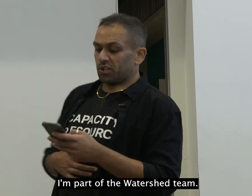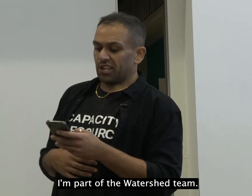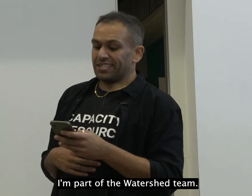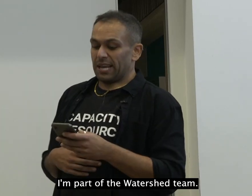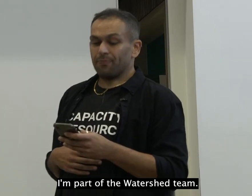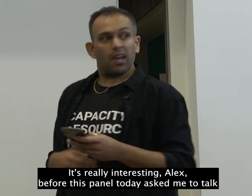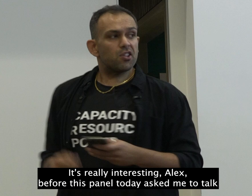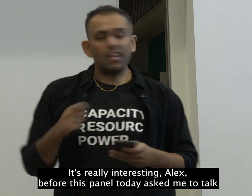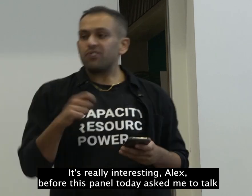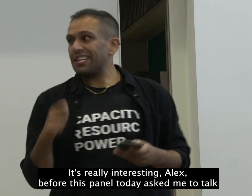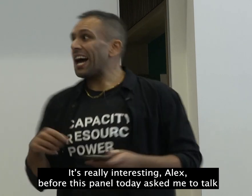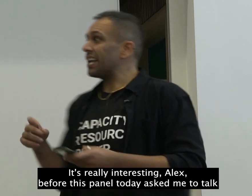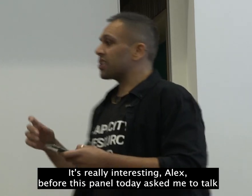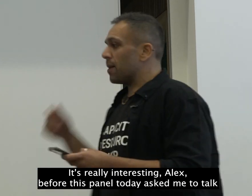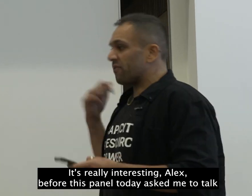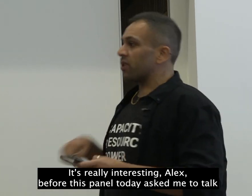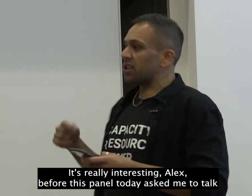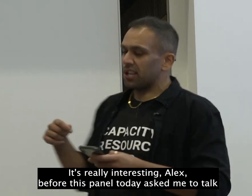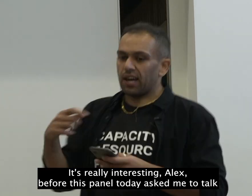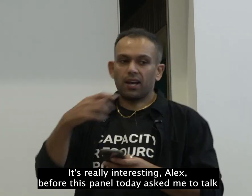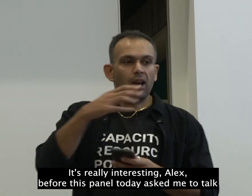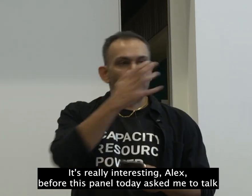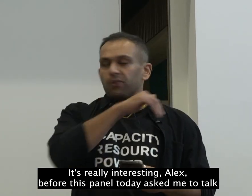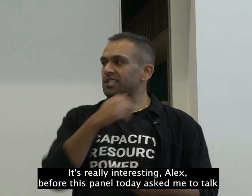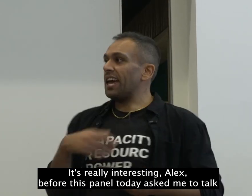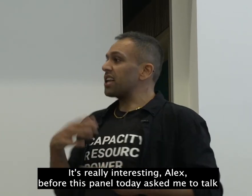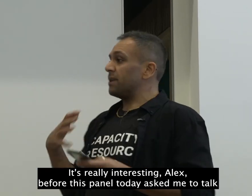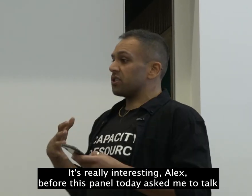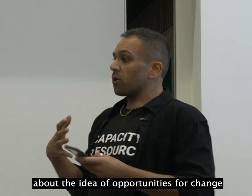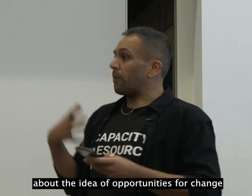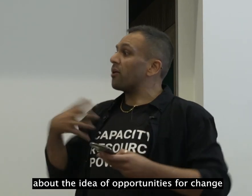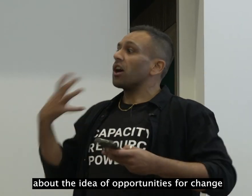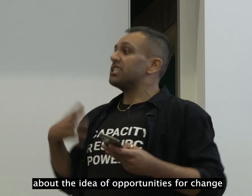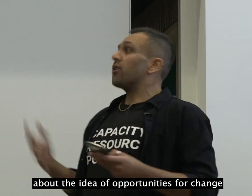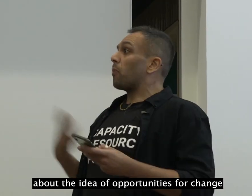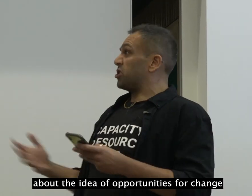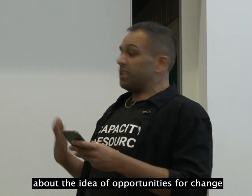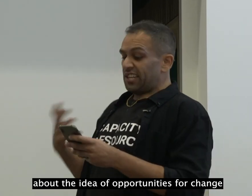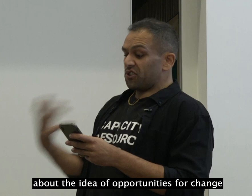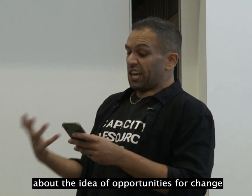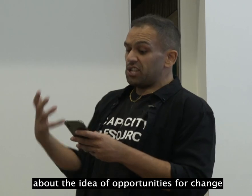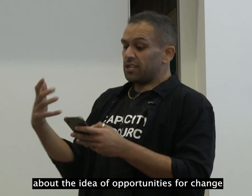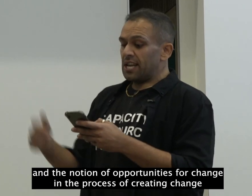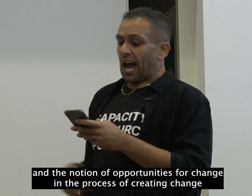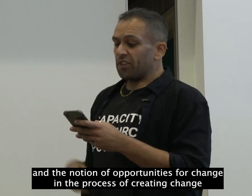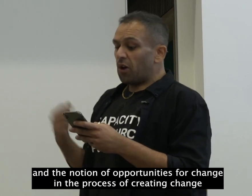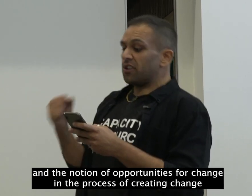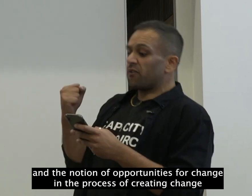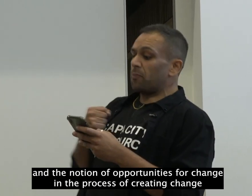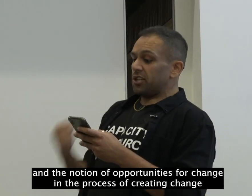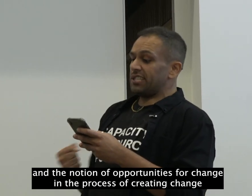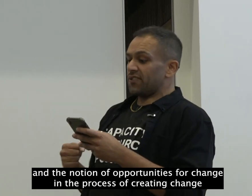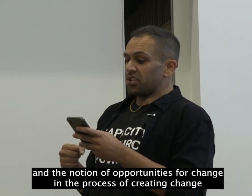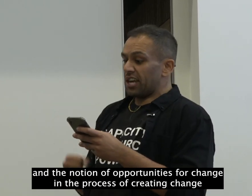the Watershed team. It's really interesting. Alex, before this panel today, asked me to talk about the idea of opportunities for change. And the notion